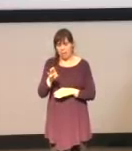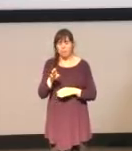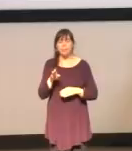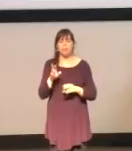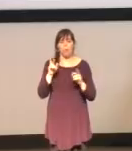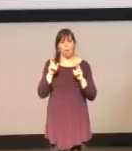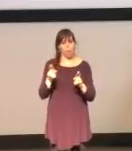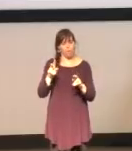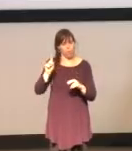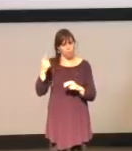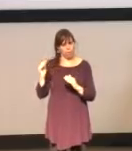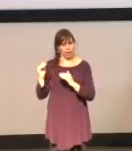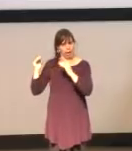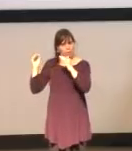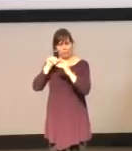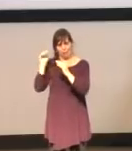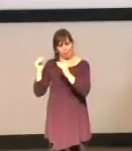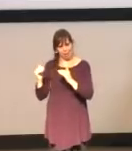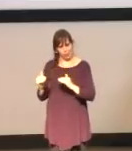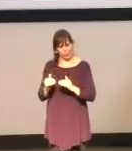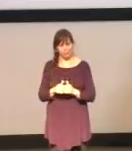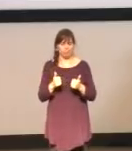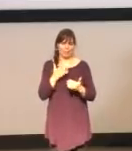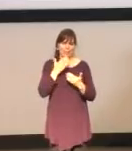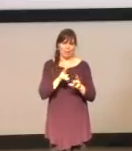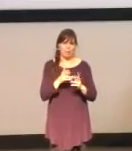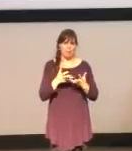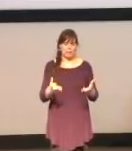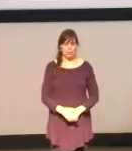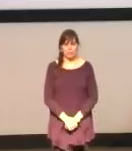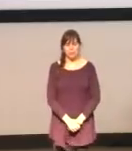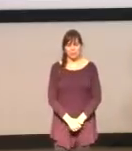we will only be moving upward. Thank you very much.